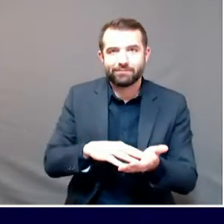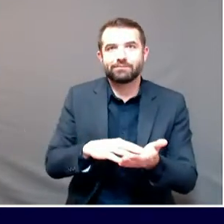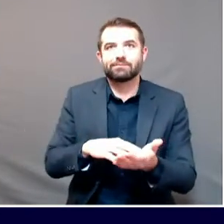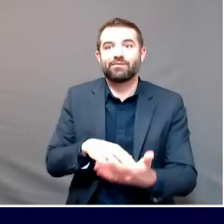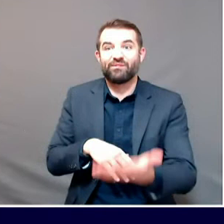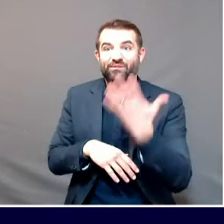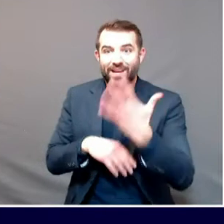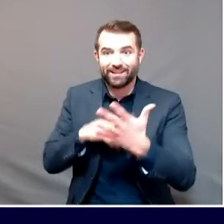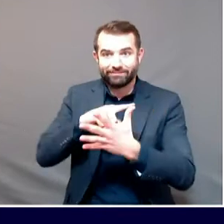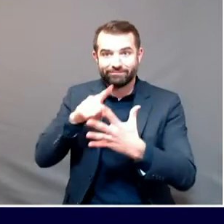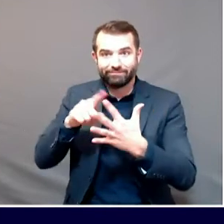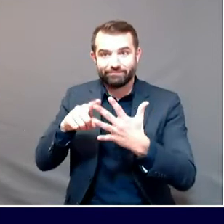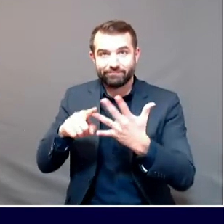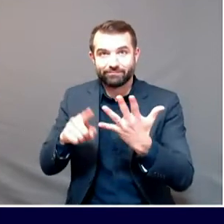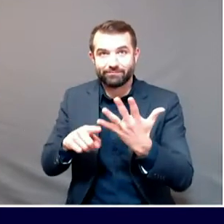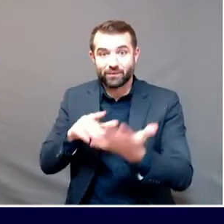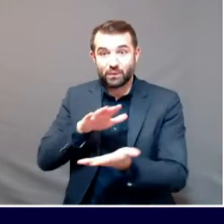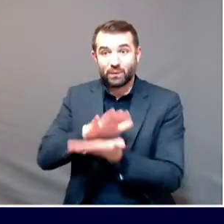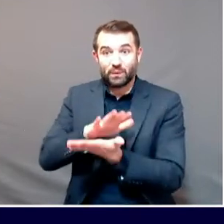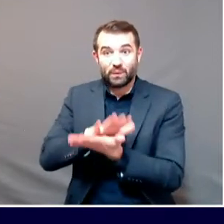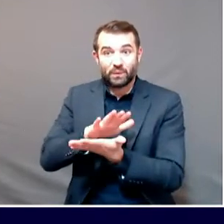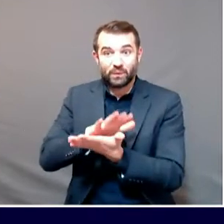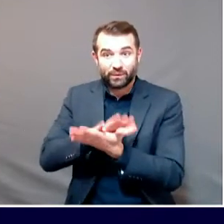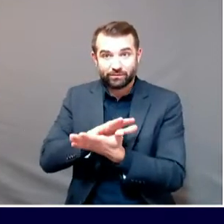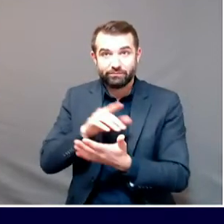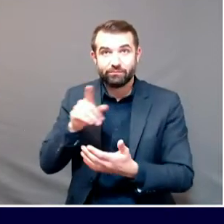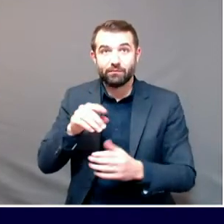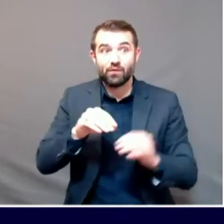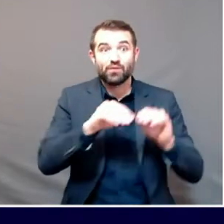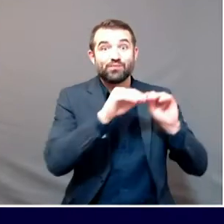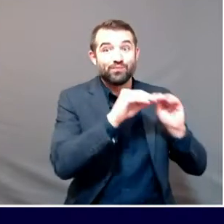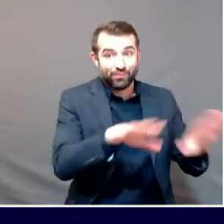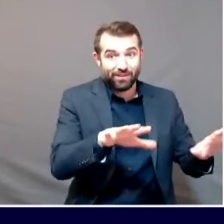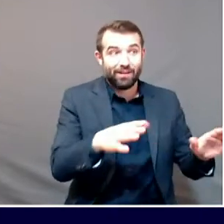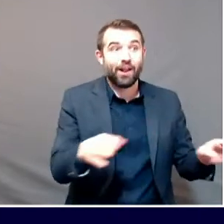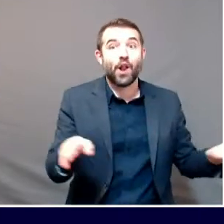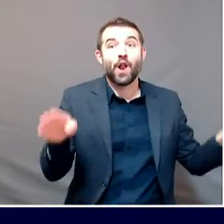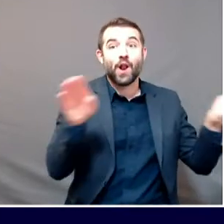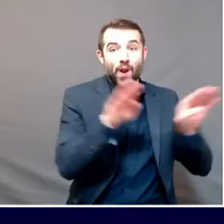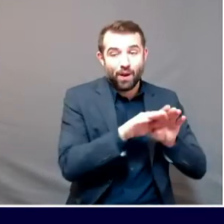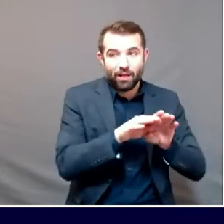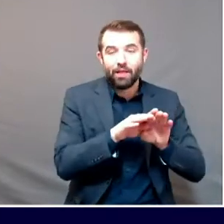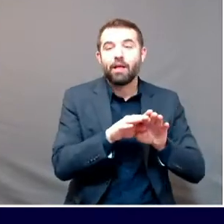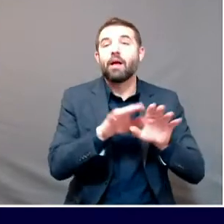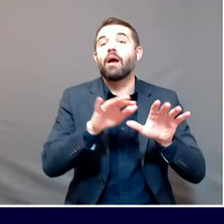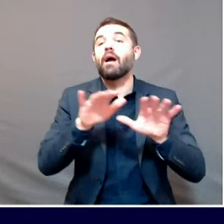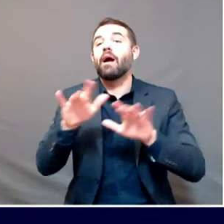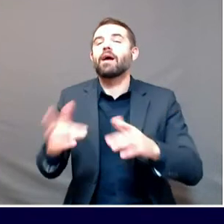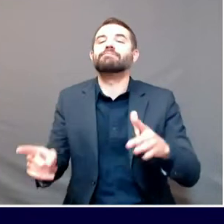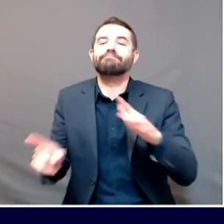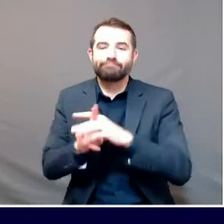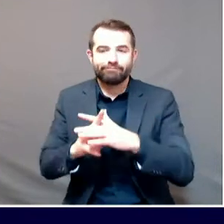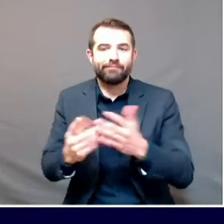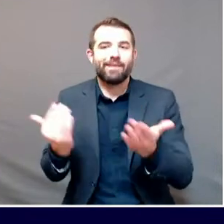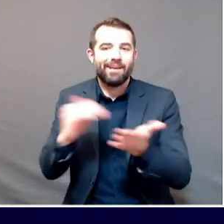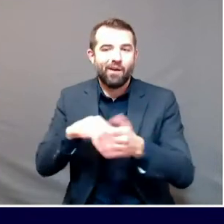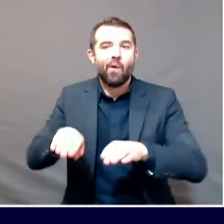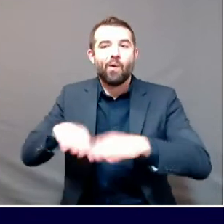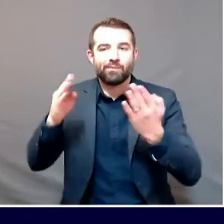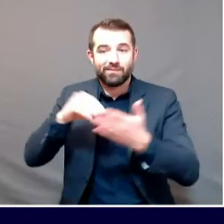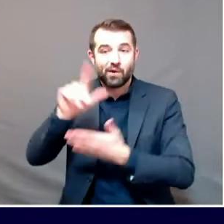settings. The reopened outbreak investigations are at the Lewiston High School, at Lewiston Middle